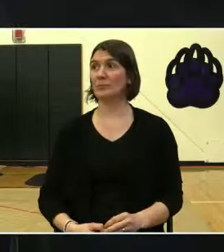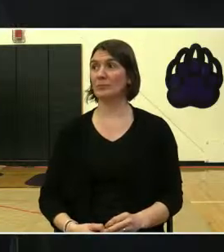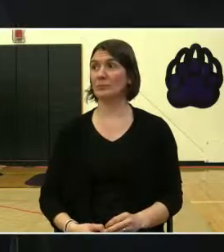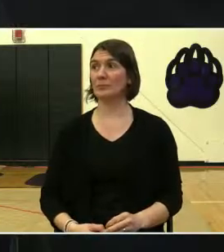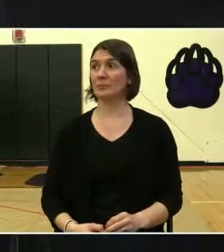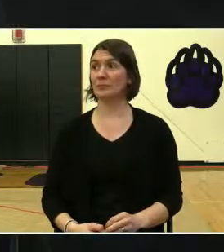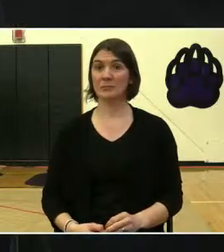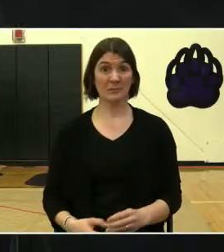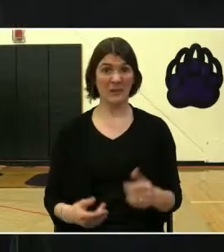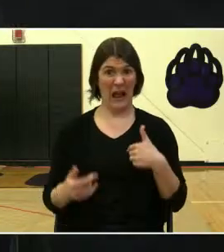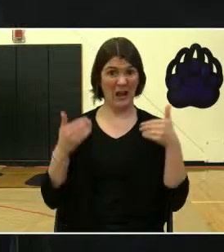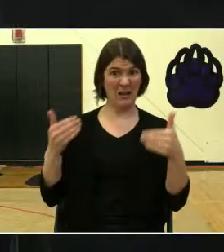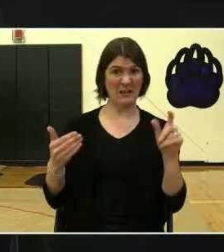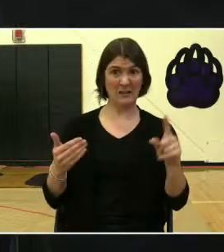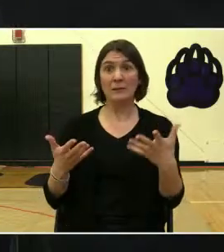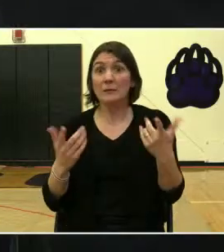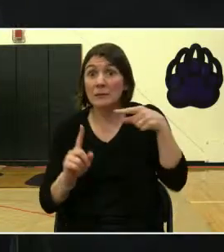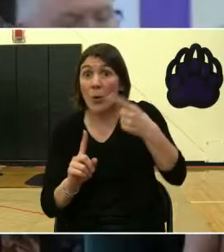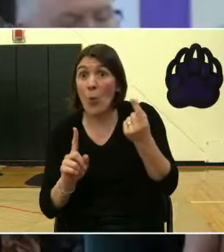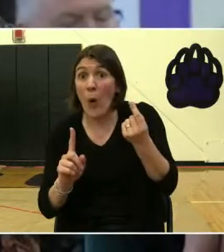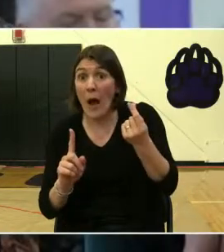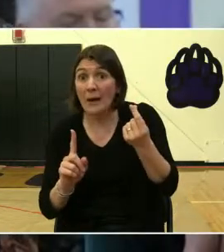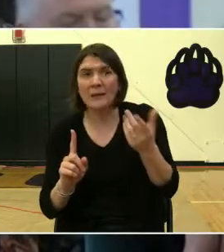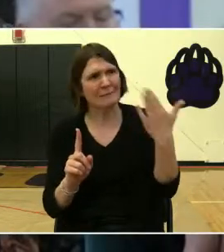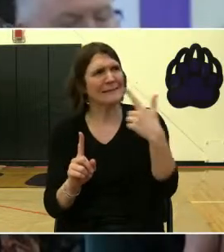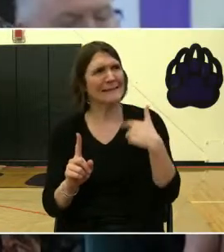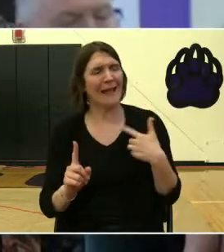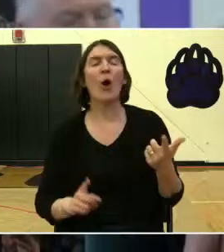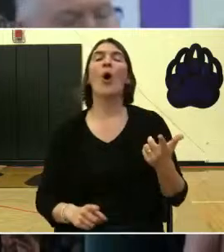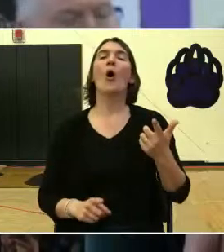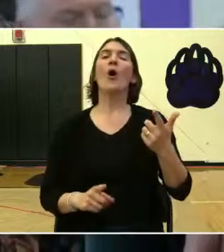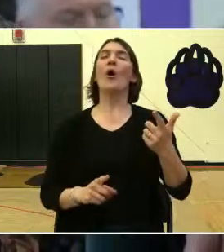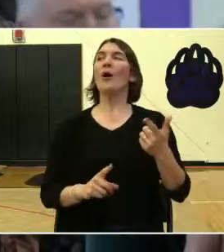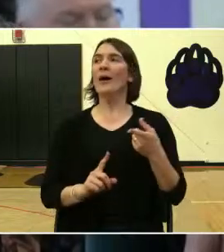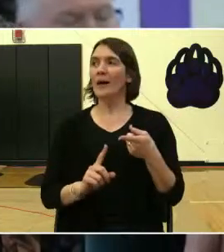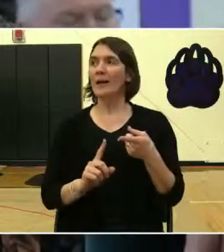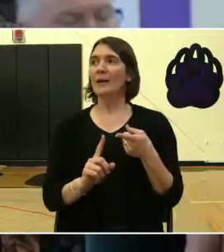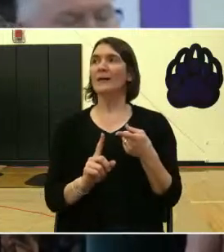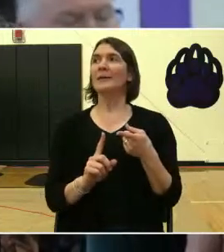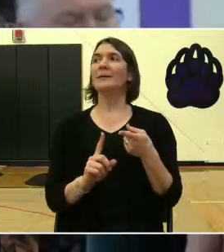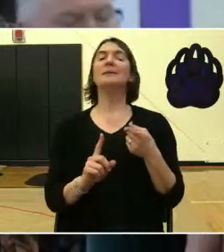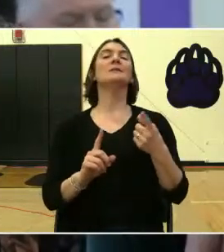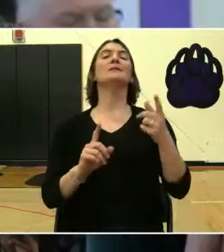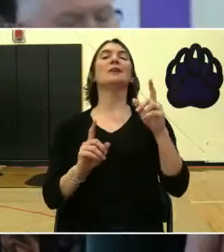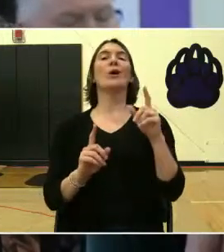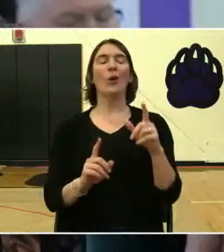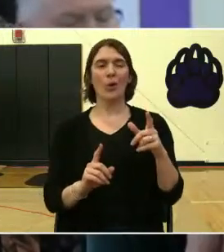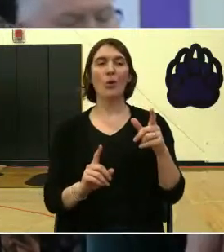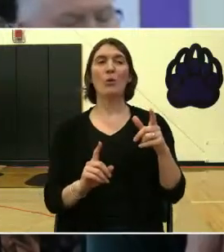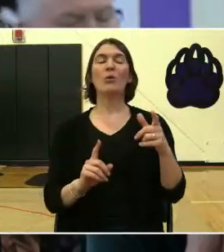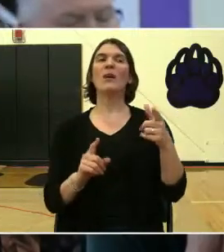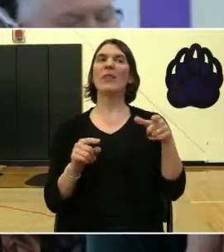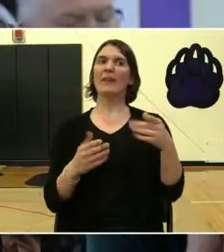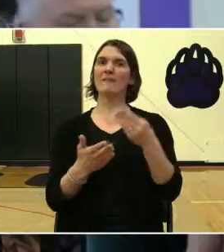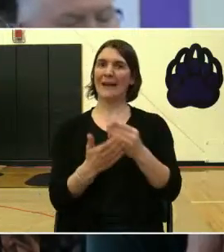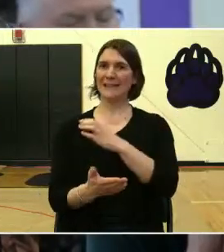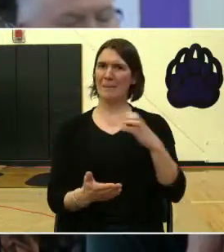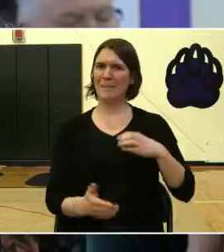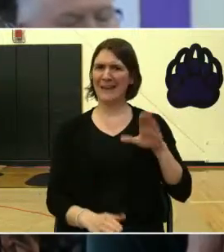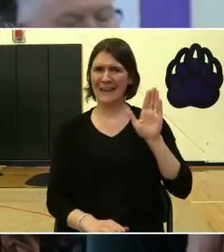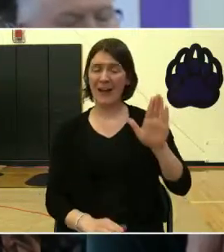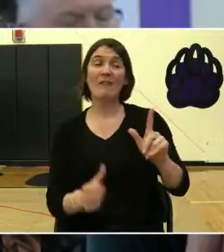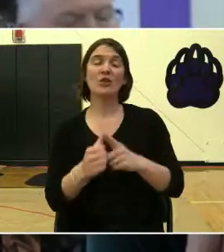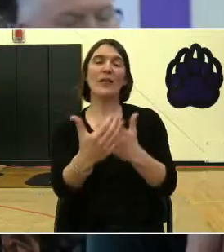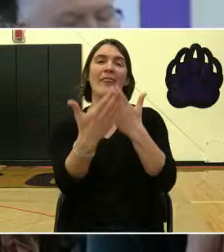committee I goad specific uh yes um well I applaud the the representative town meeting finance committee for their